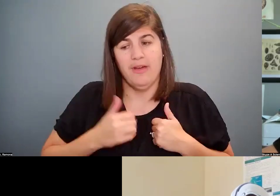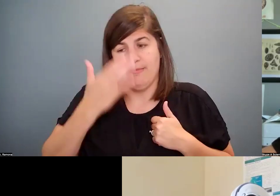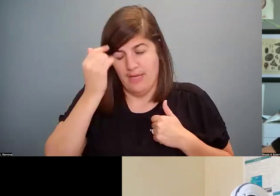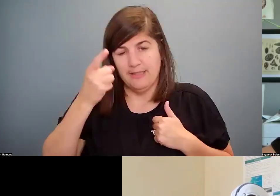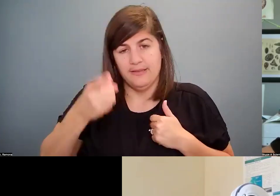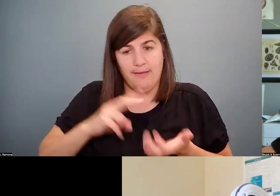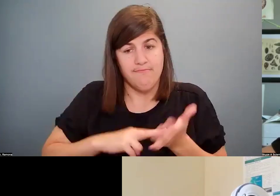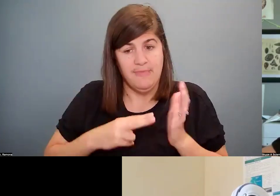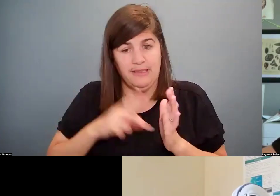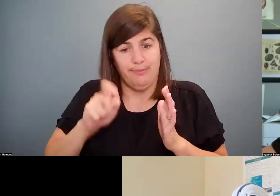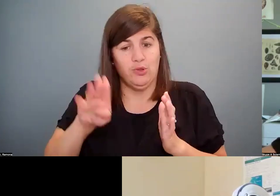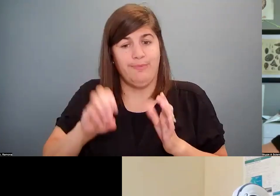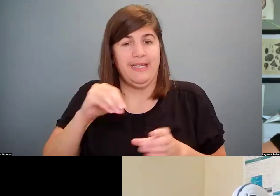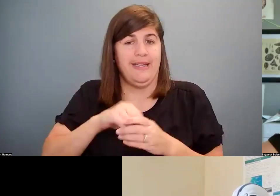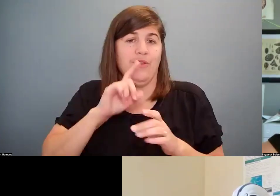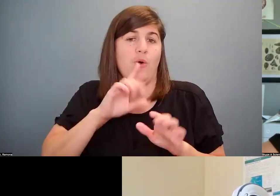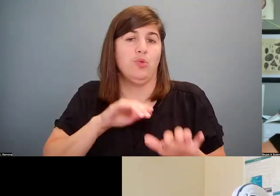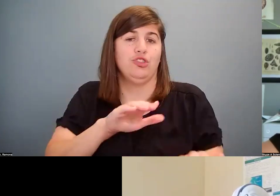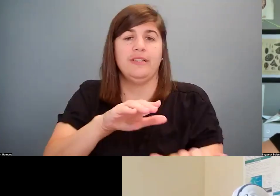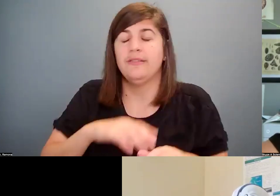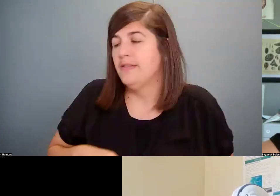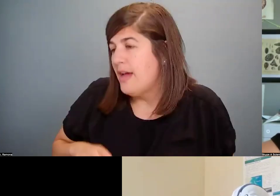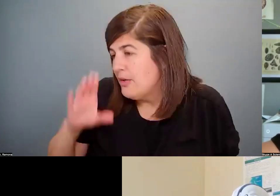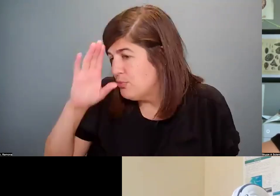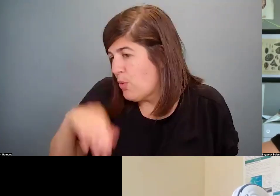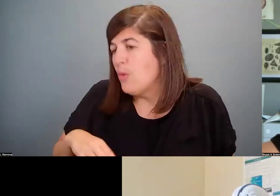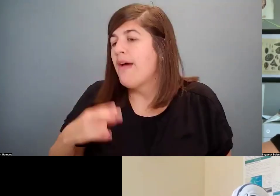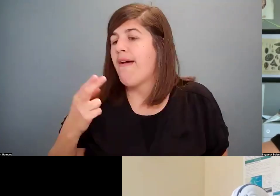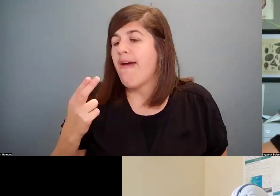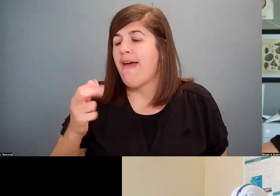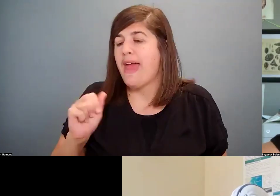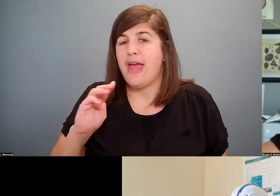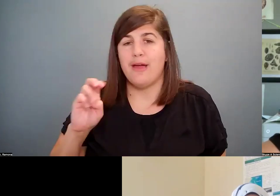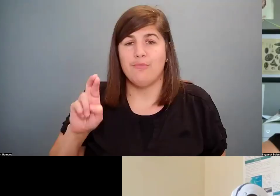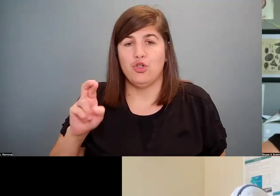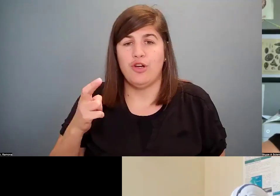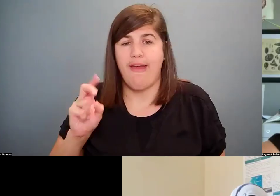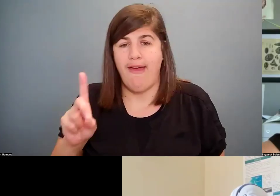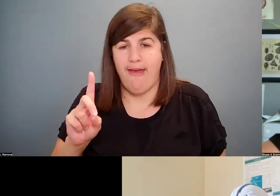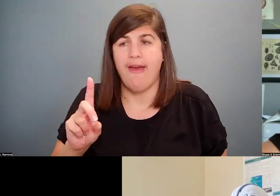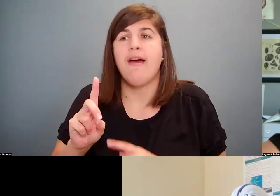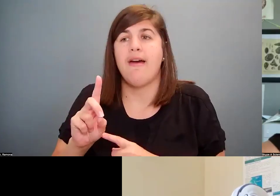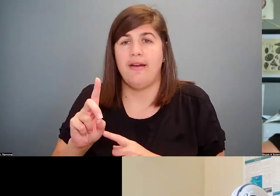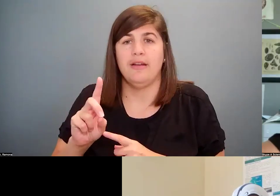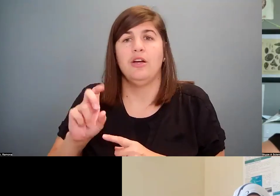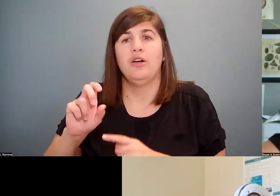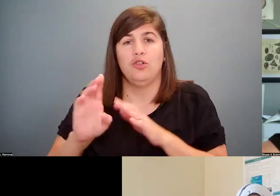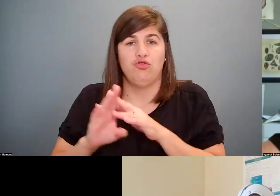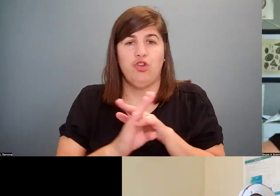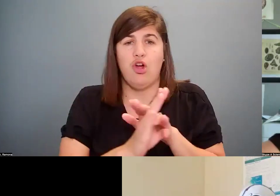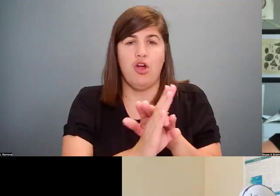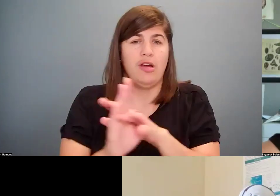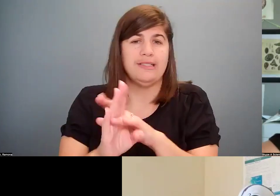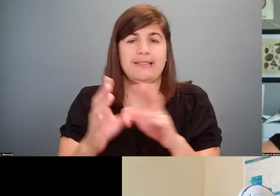in the ocean. Totally. I know that hammerhead sharks can get suntans. Do whales get suntans too? I